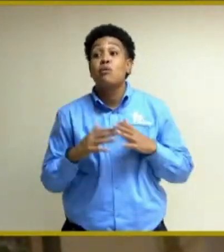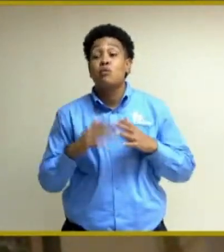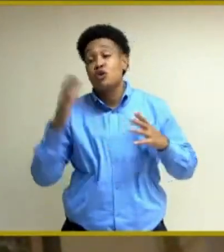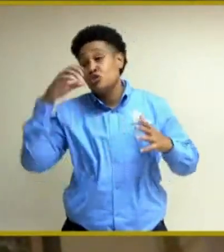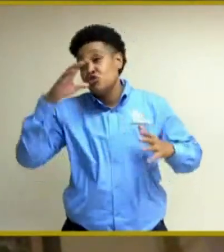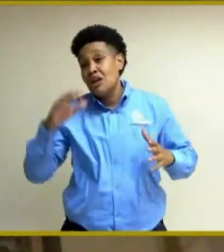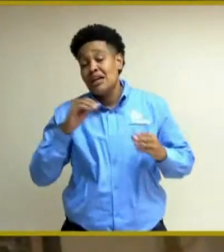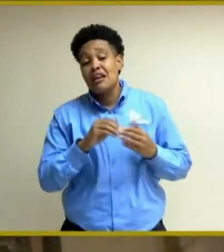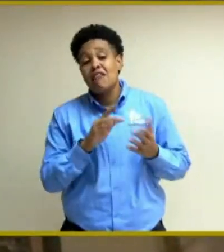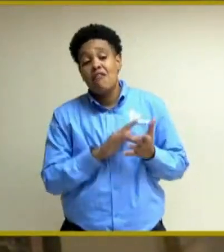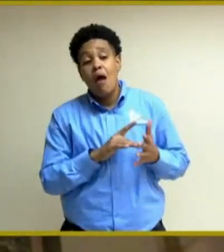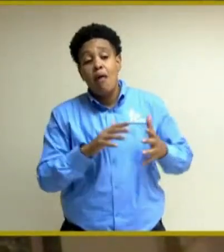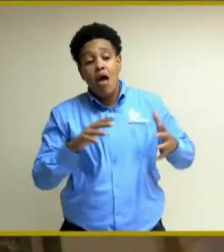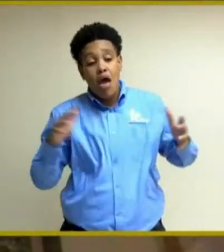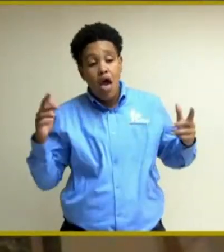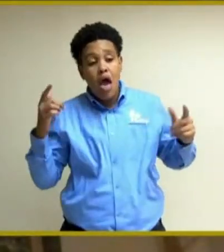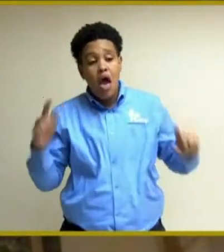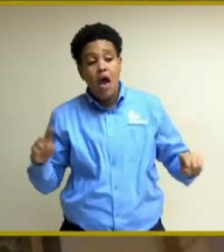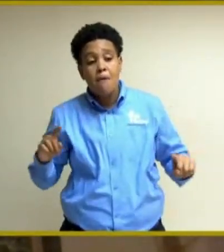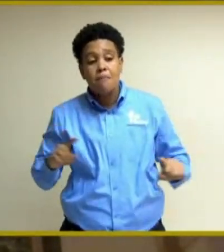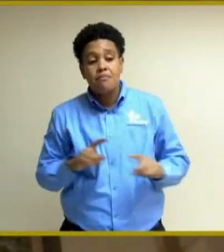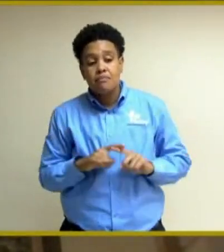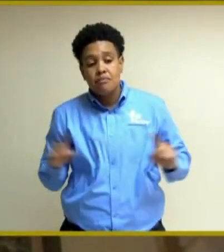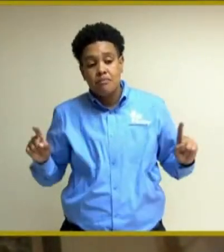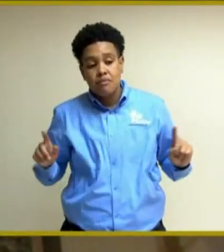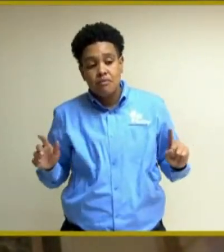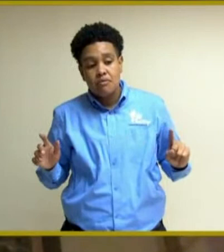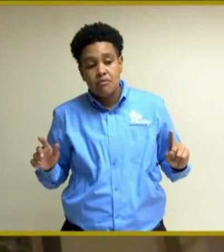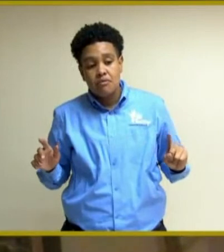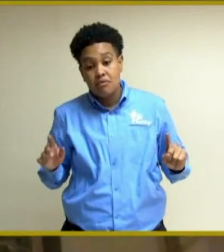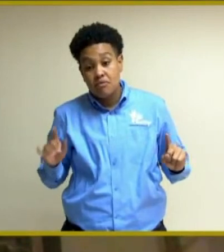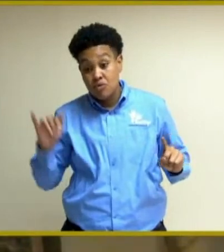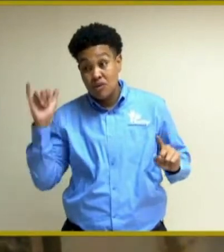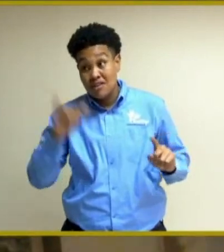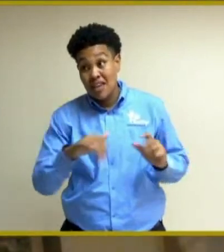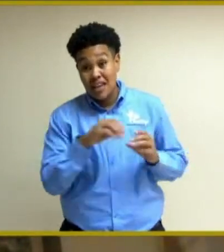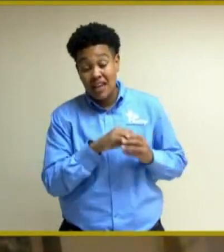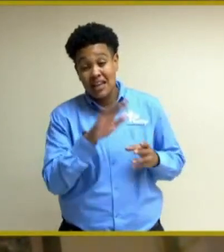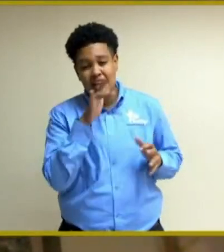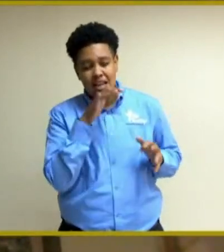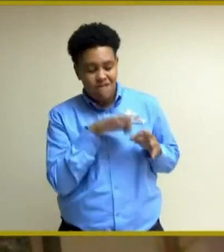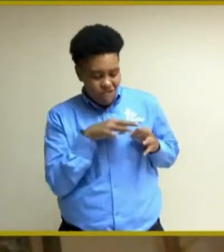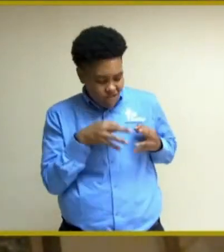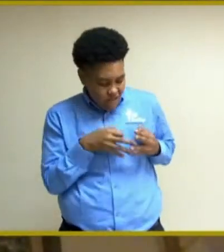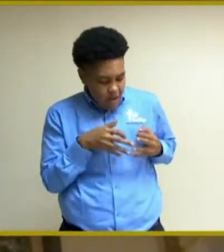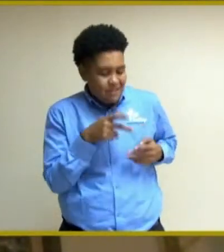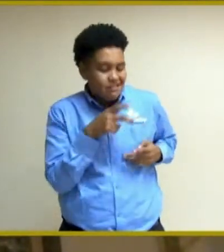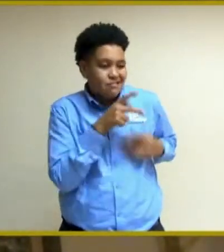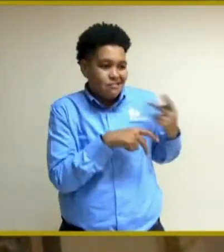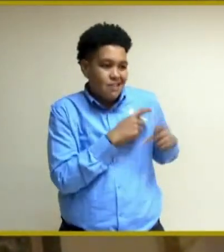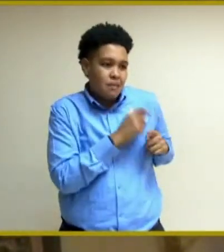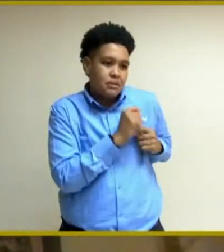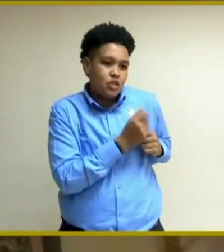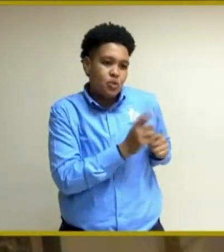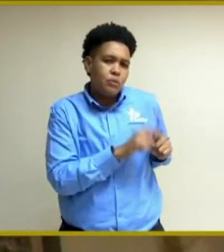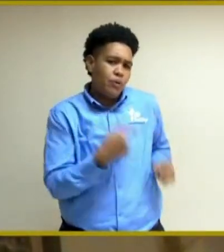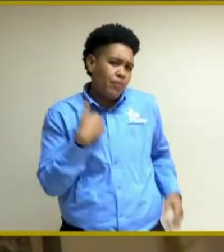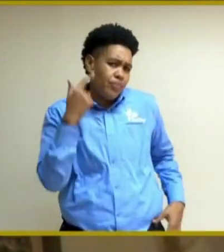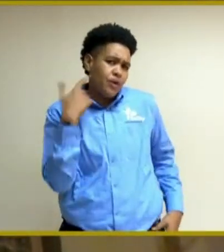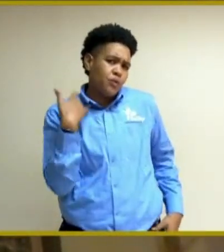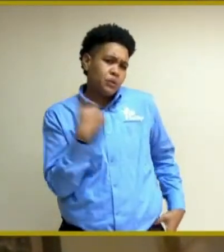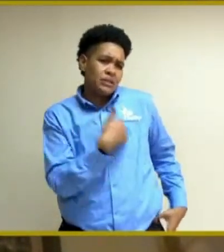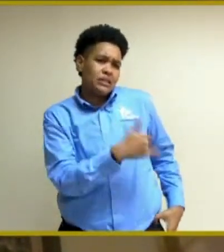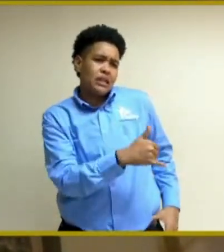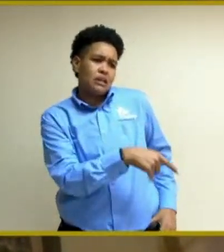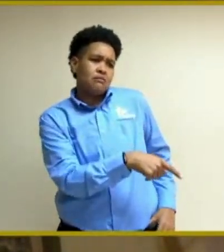in the pharmacy, etc. And that you stay within a family type of situation. But I think we're still